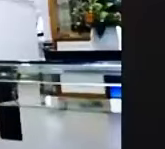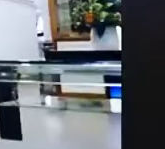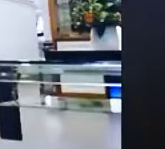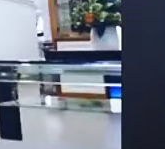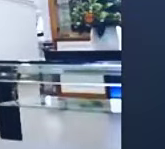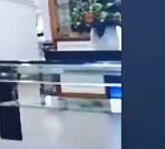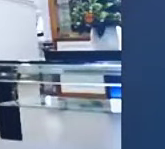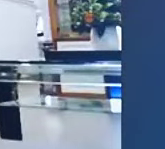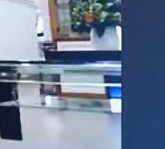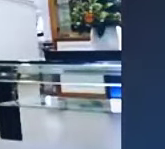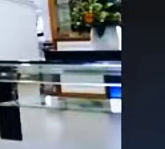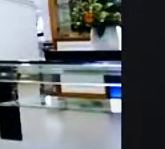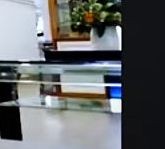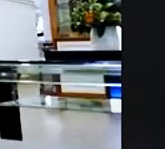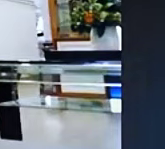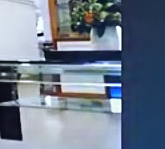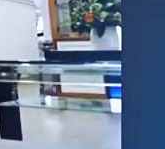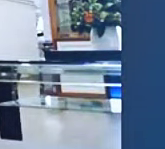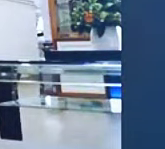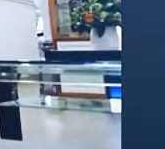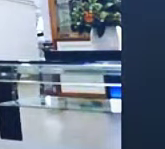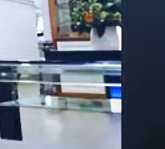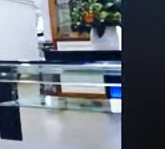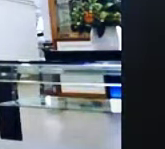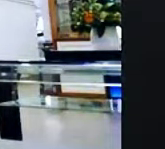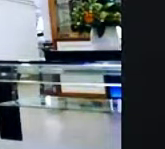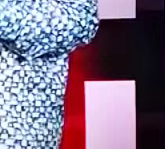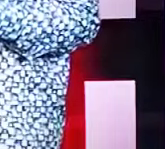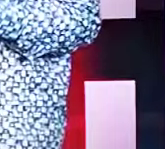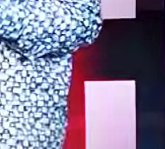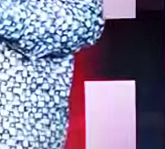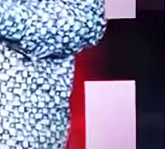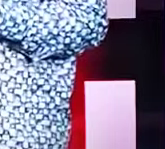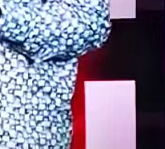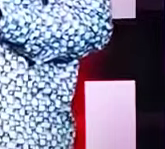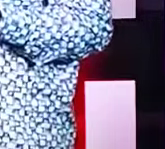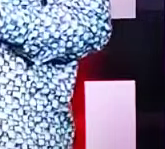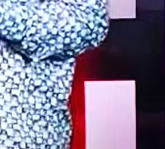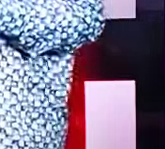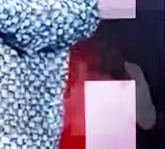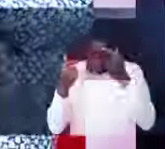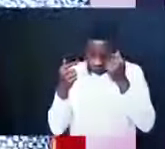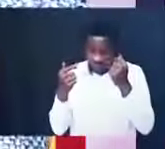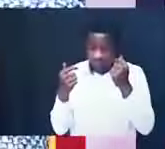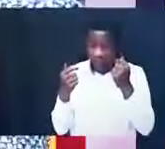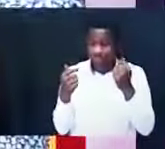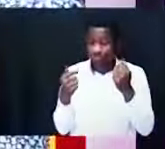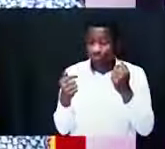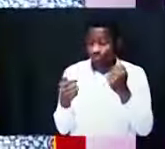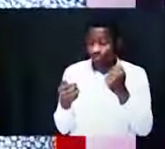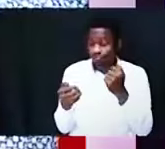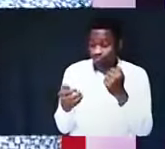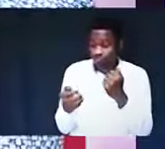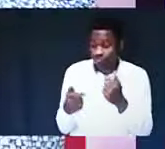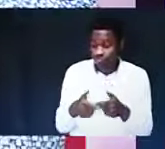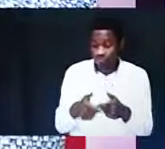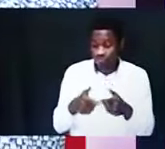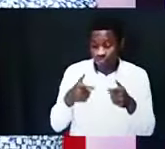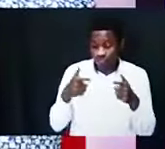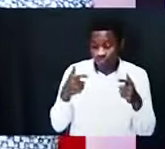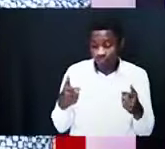from verse 18. Because the gracious hand of God was on us,